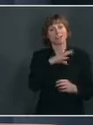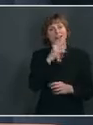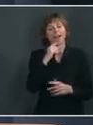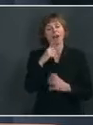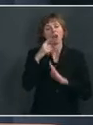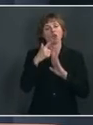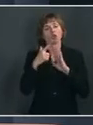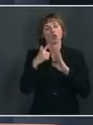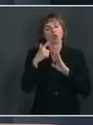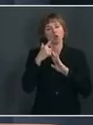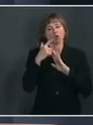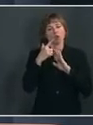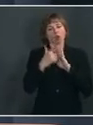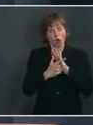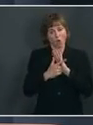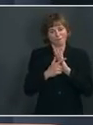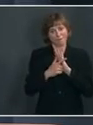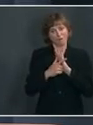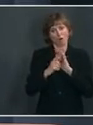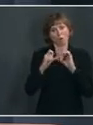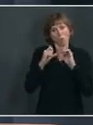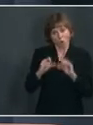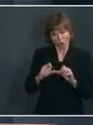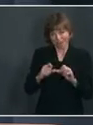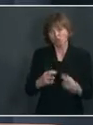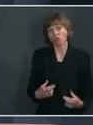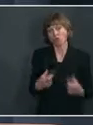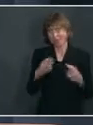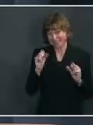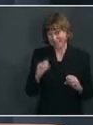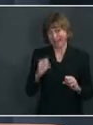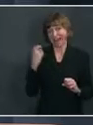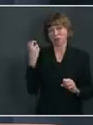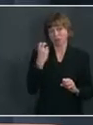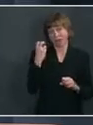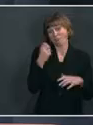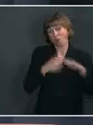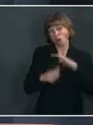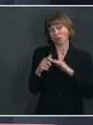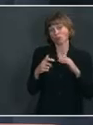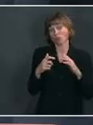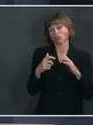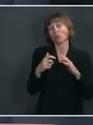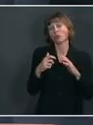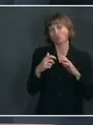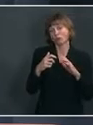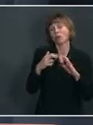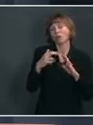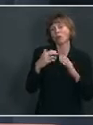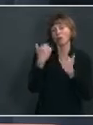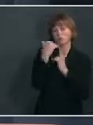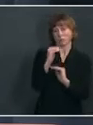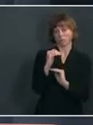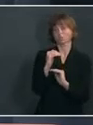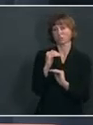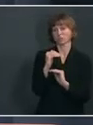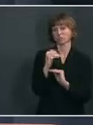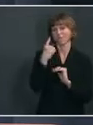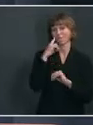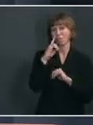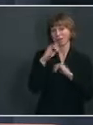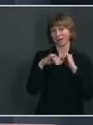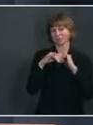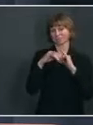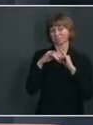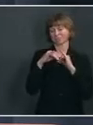permanent residents are able to travel under these restrictions we've put in place on international travel, although they have to take part